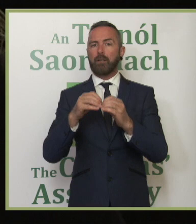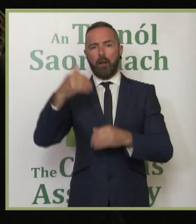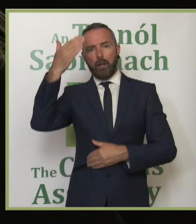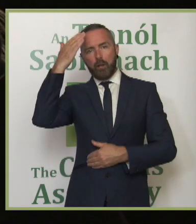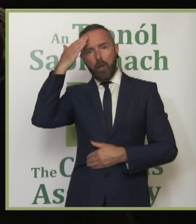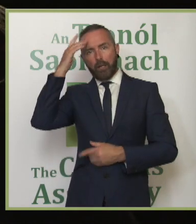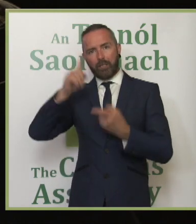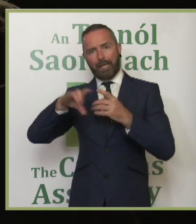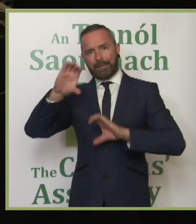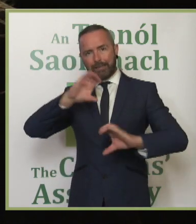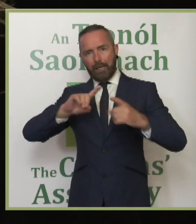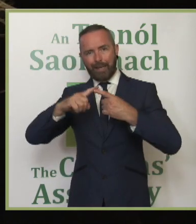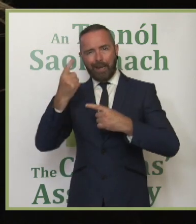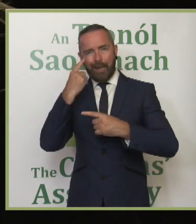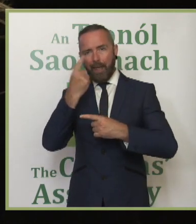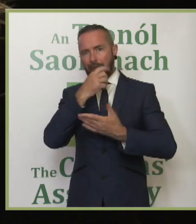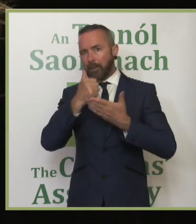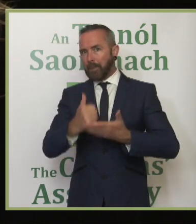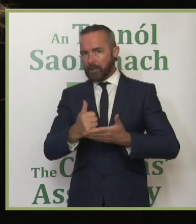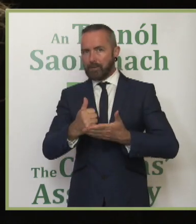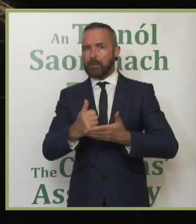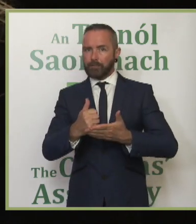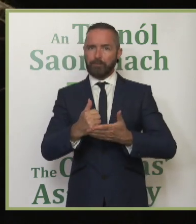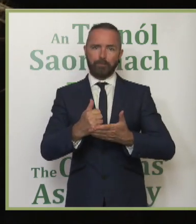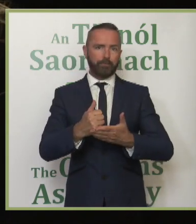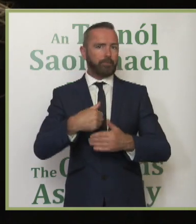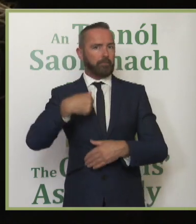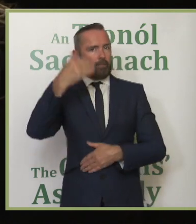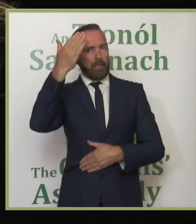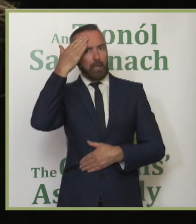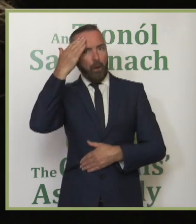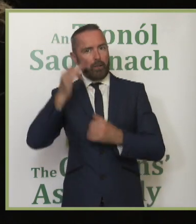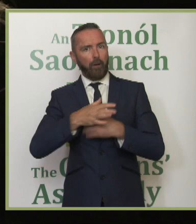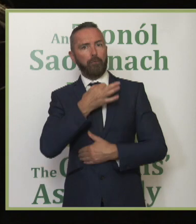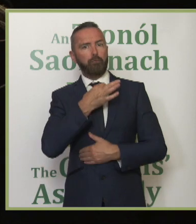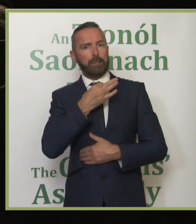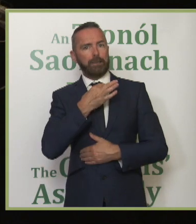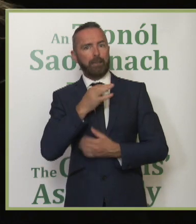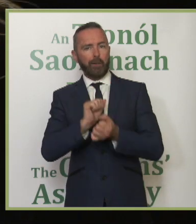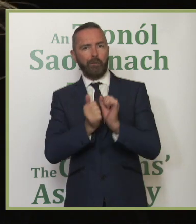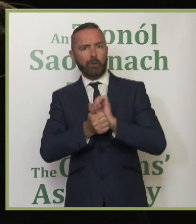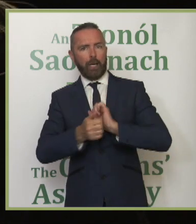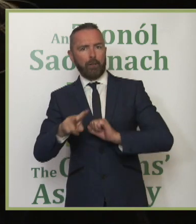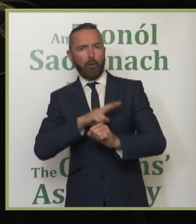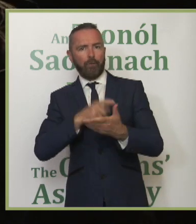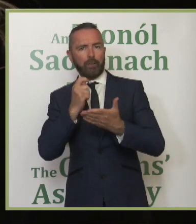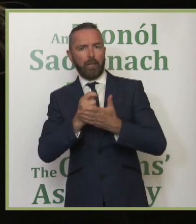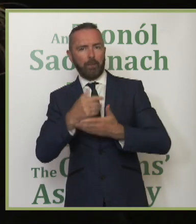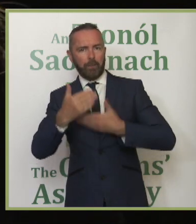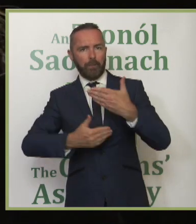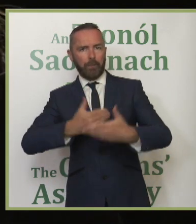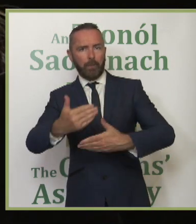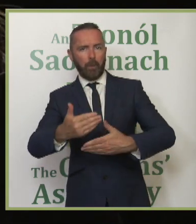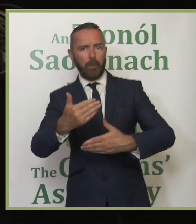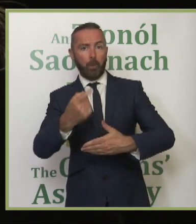and evidence base. The knowledge of risk and changes over time, and I think the very key example